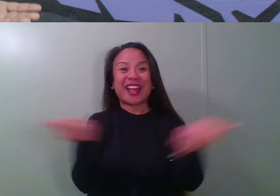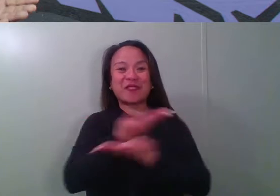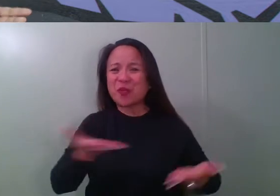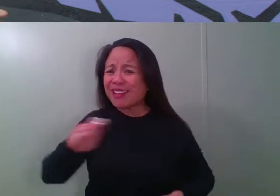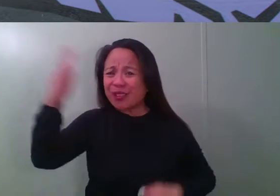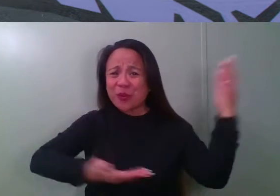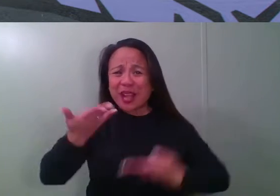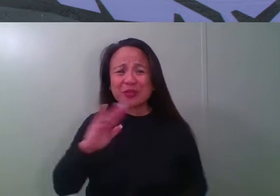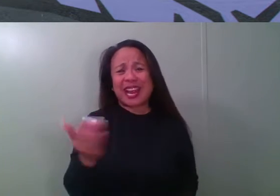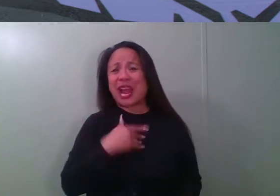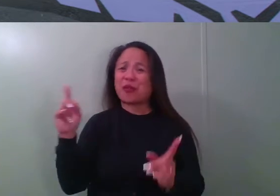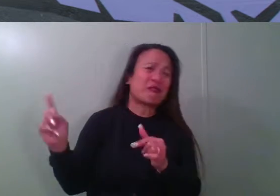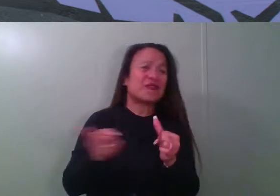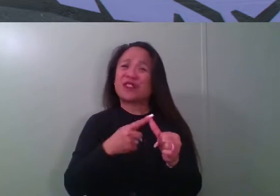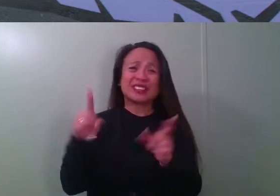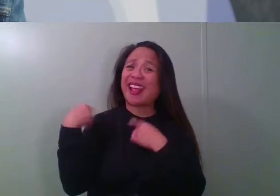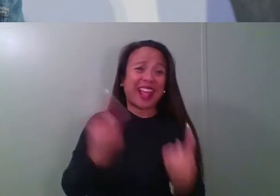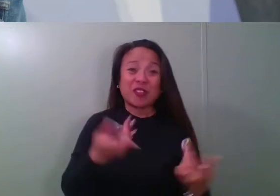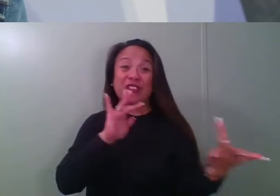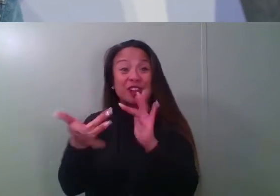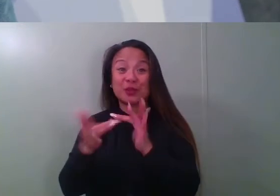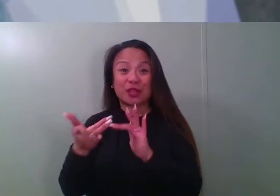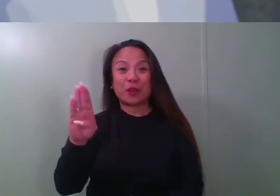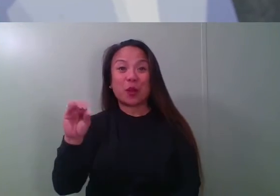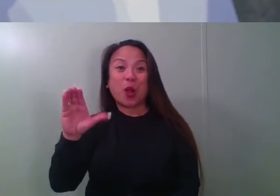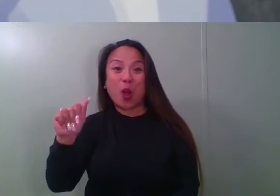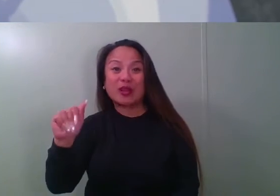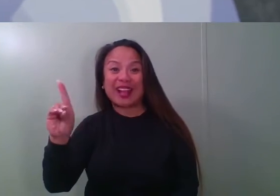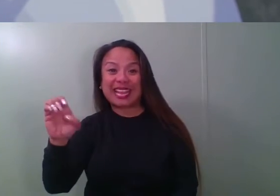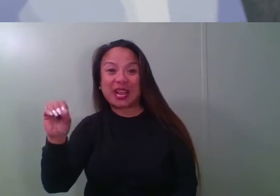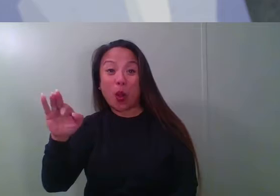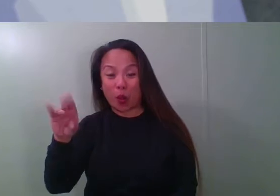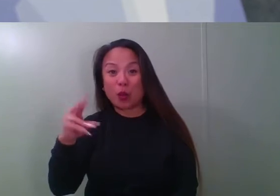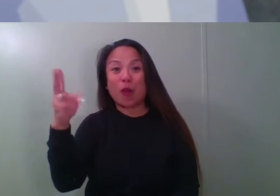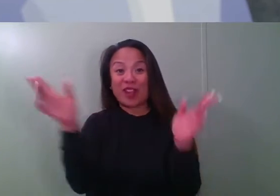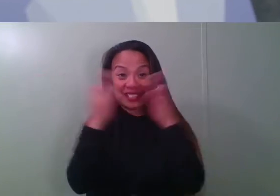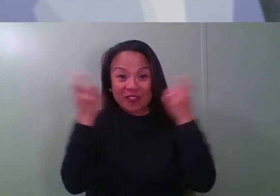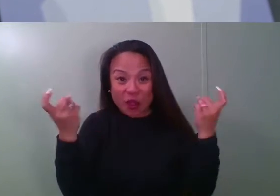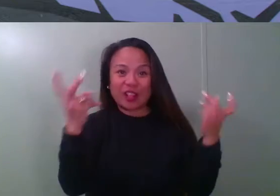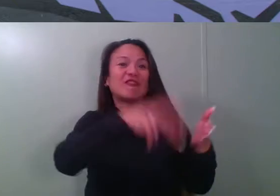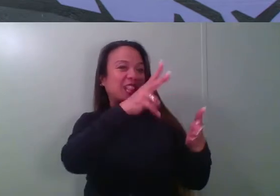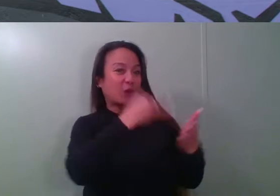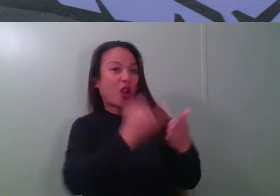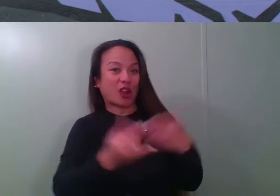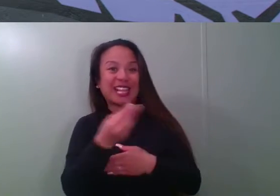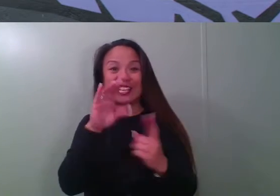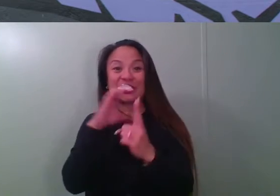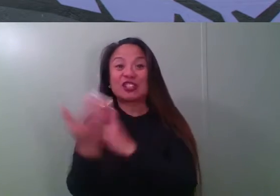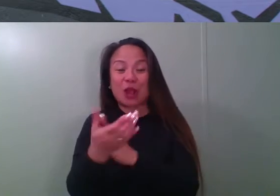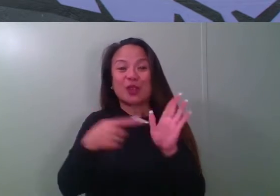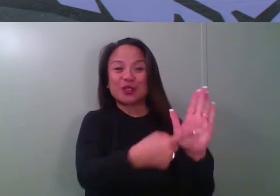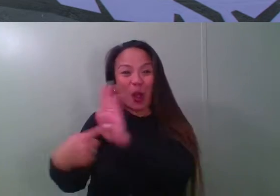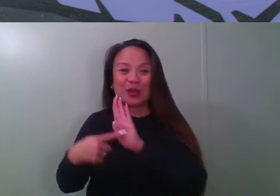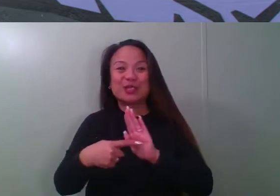Hello, everyone, and welcome to our first ever virtual Boca de Oro Festival of Literary Arts and Culture, streaming to